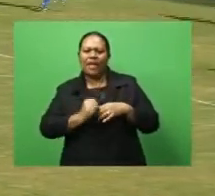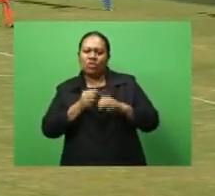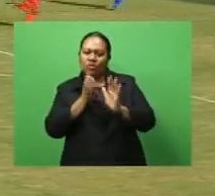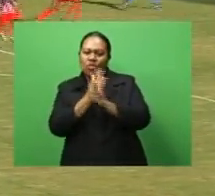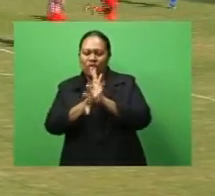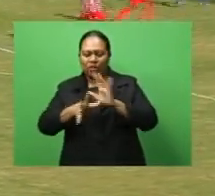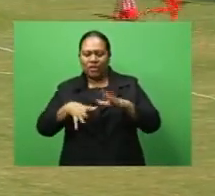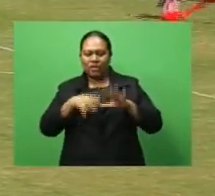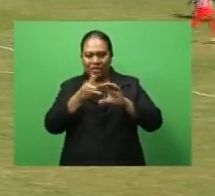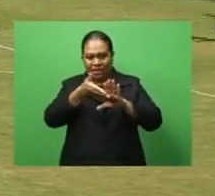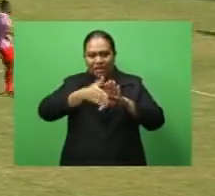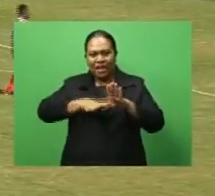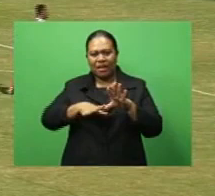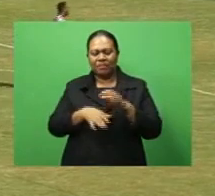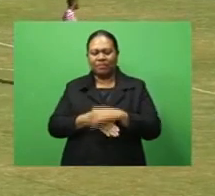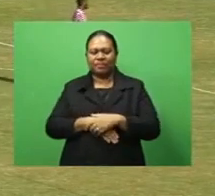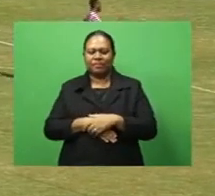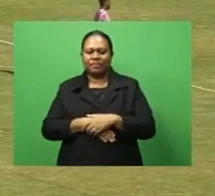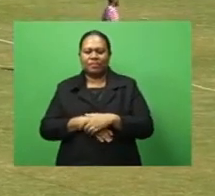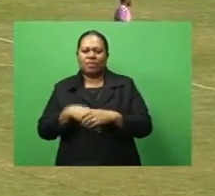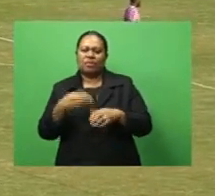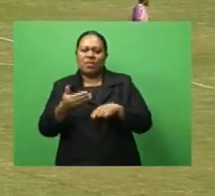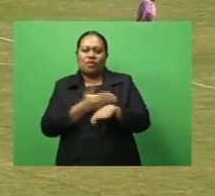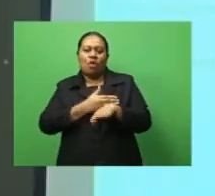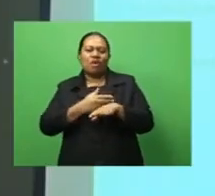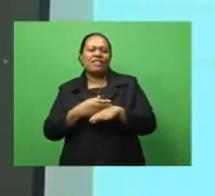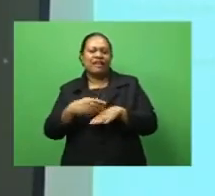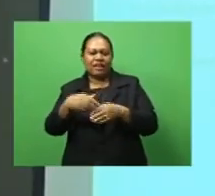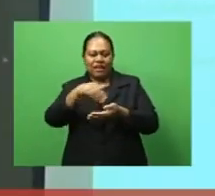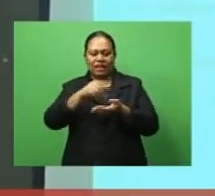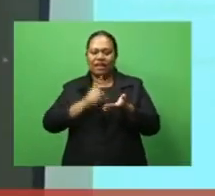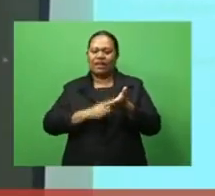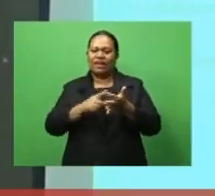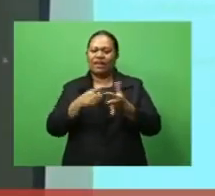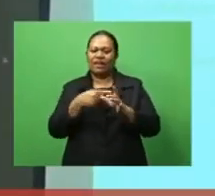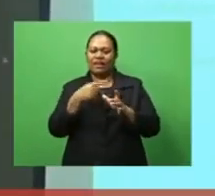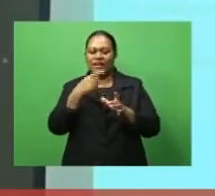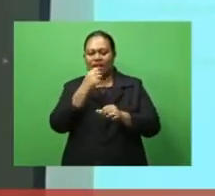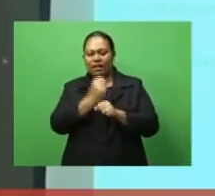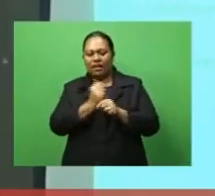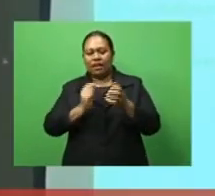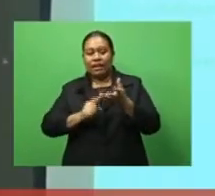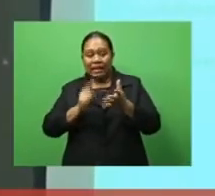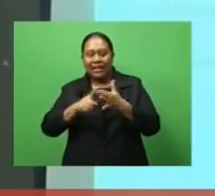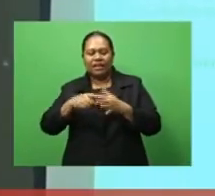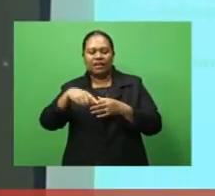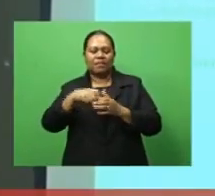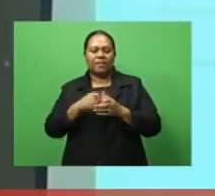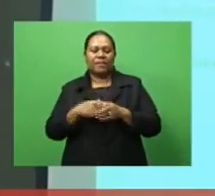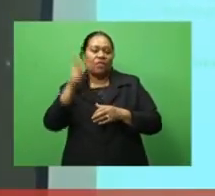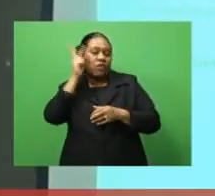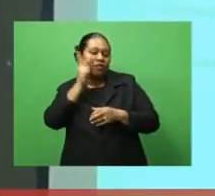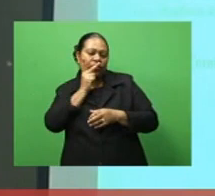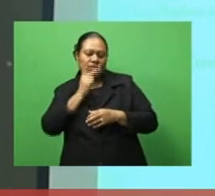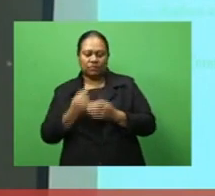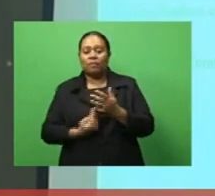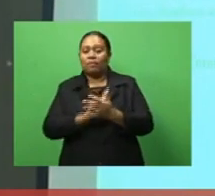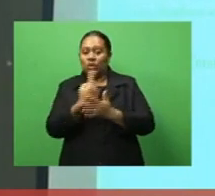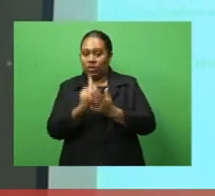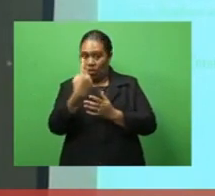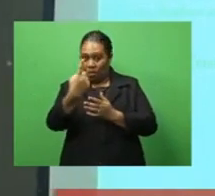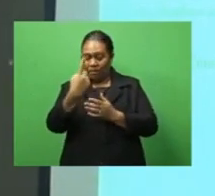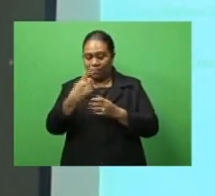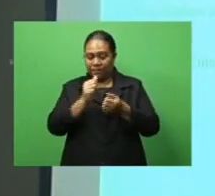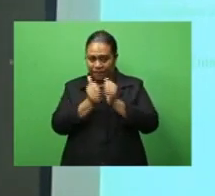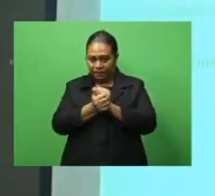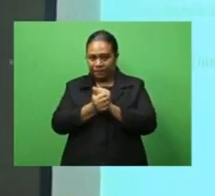3 weeks prior to the resumption of the Vodafone Premier League. It all has one game to raise the